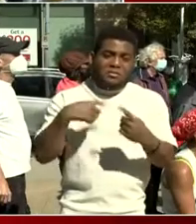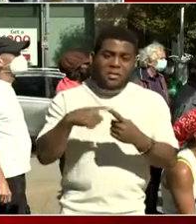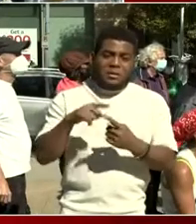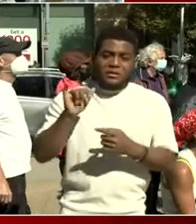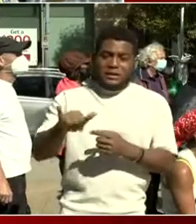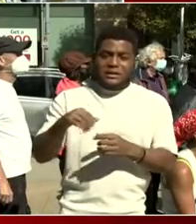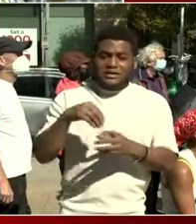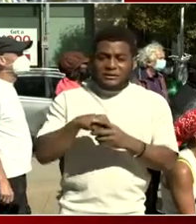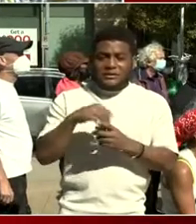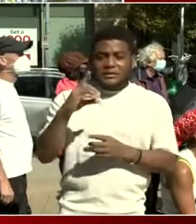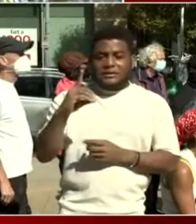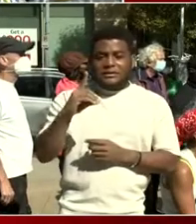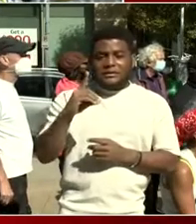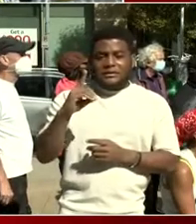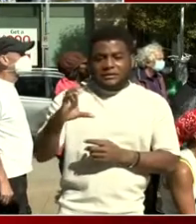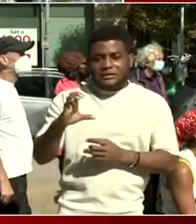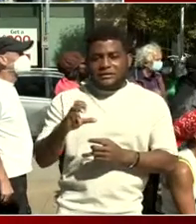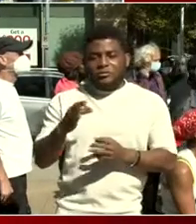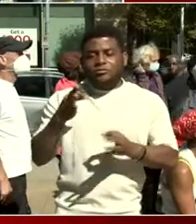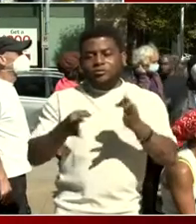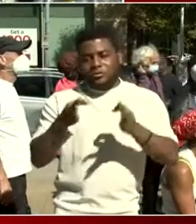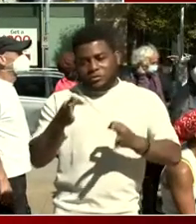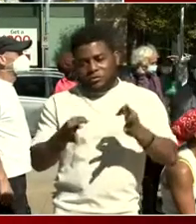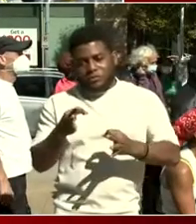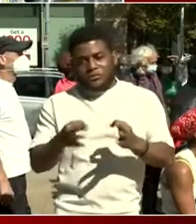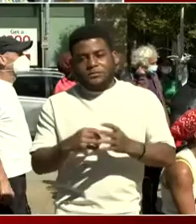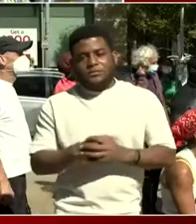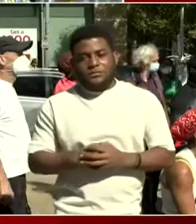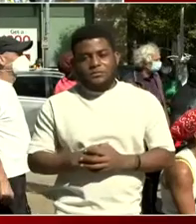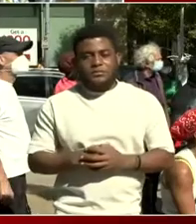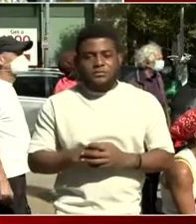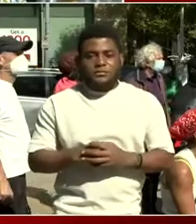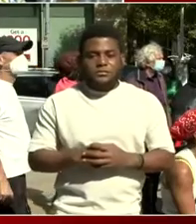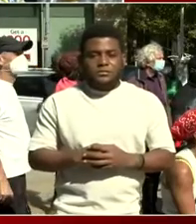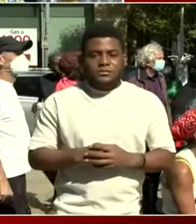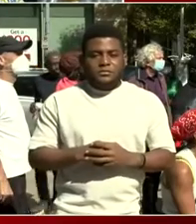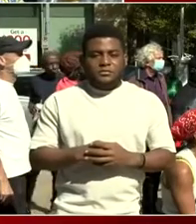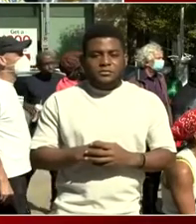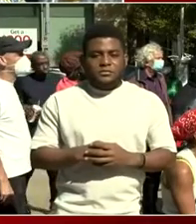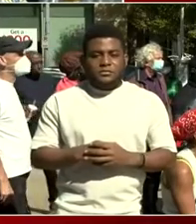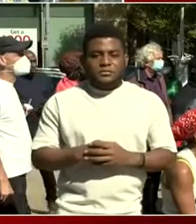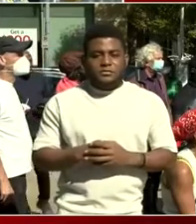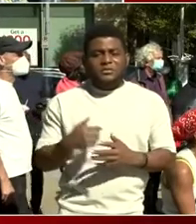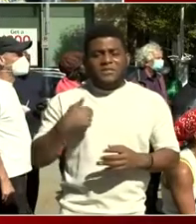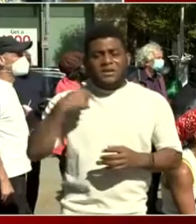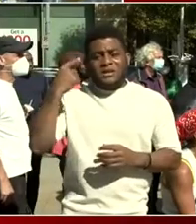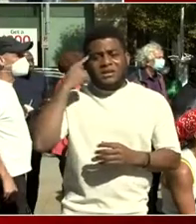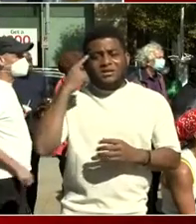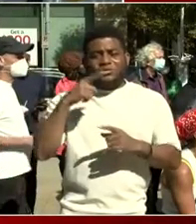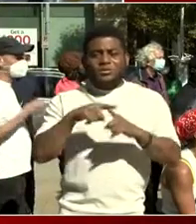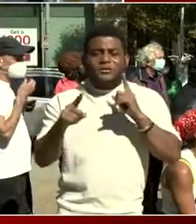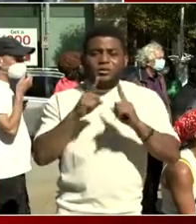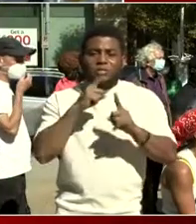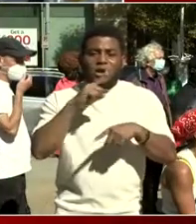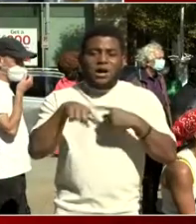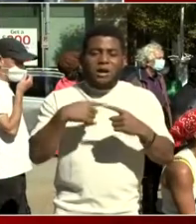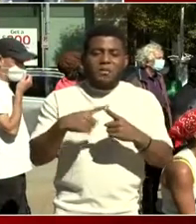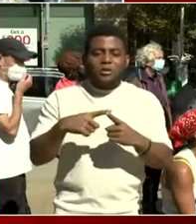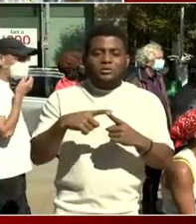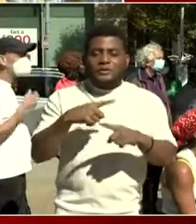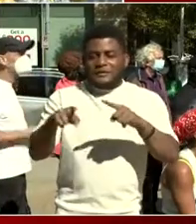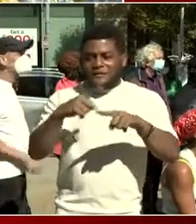what's also important that's different this time than when we talked about those cases with Attorney Jesse